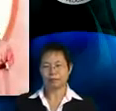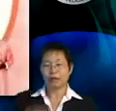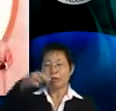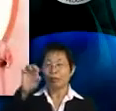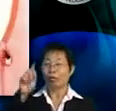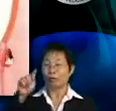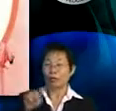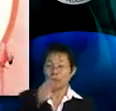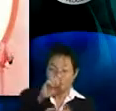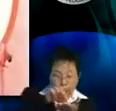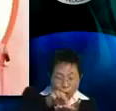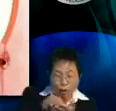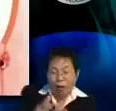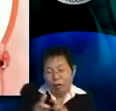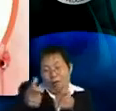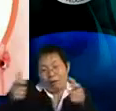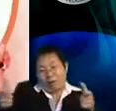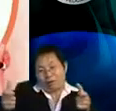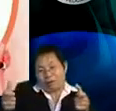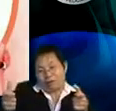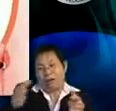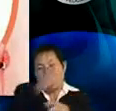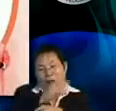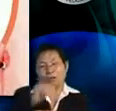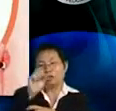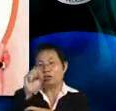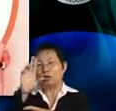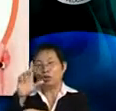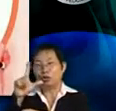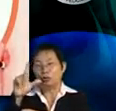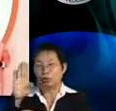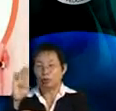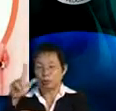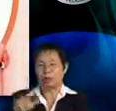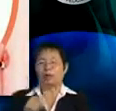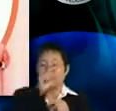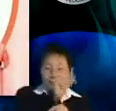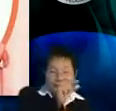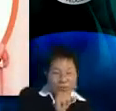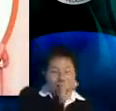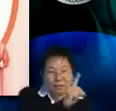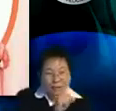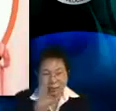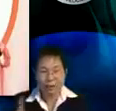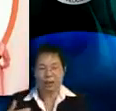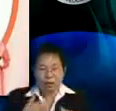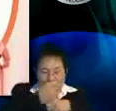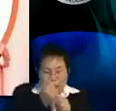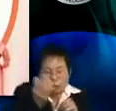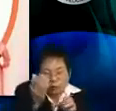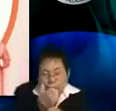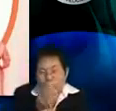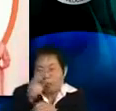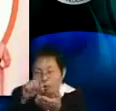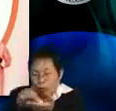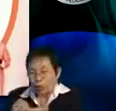Protein molecules are large and insoluble. Each protein molecule is made up of small molecules called